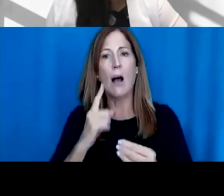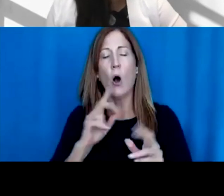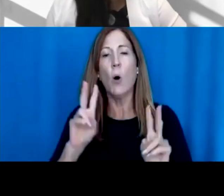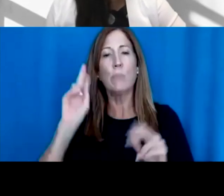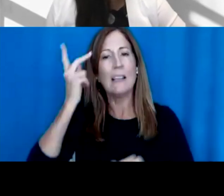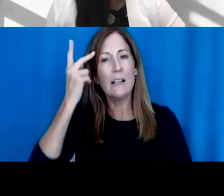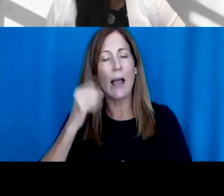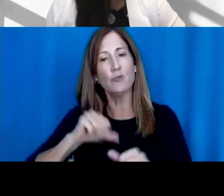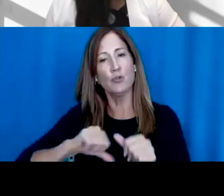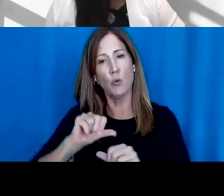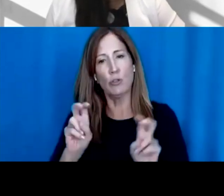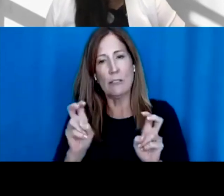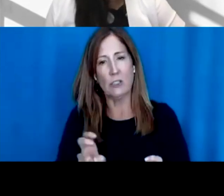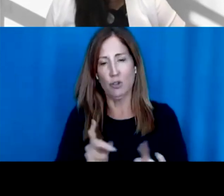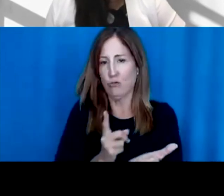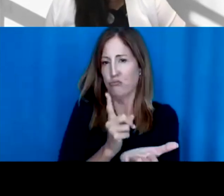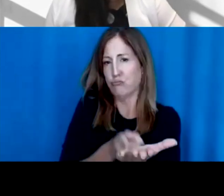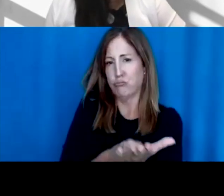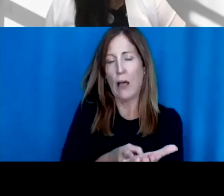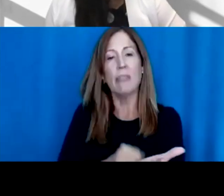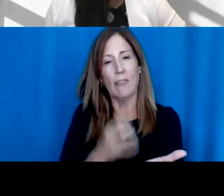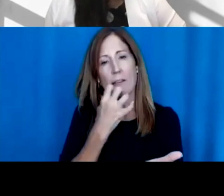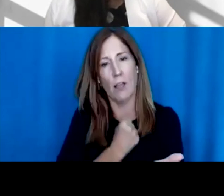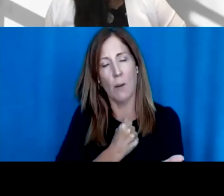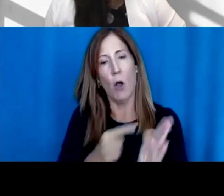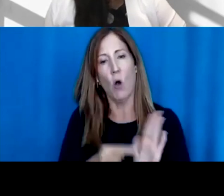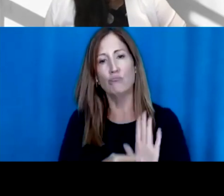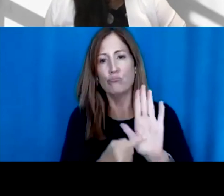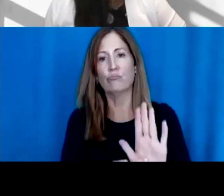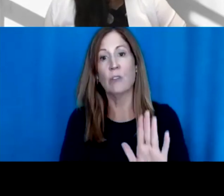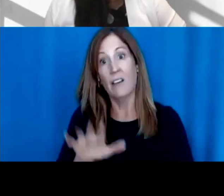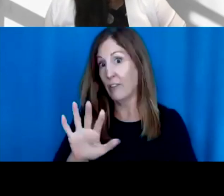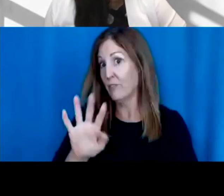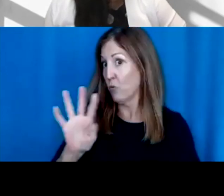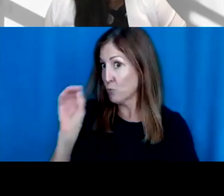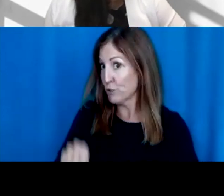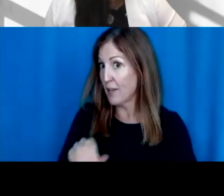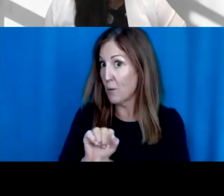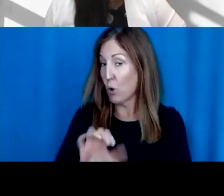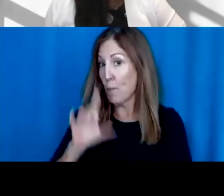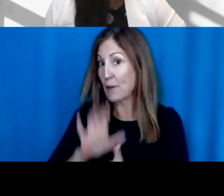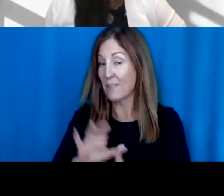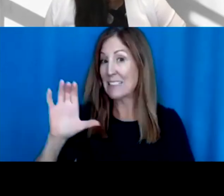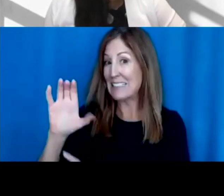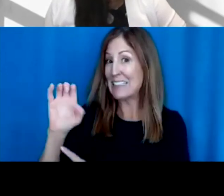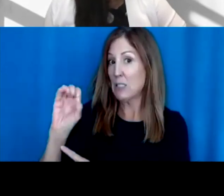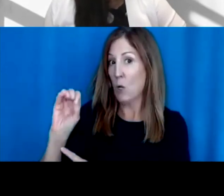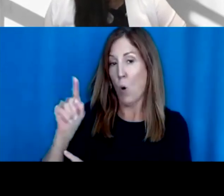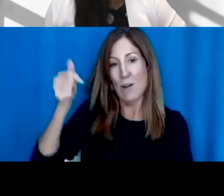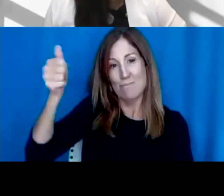political and social issues that they care about. So 54% of employees believe that the CEO should